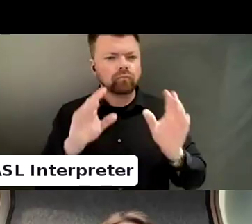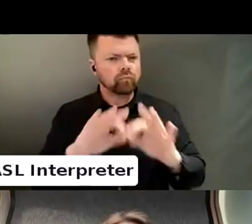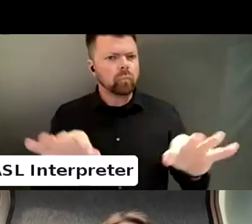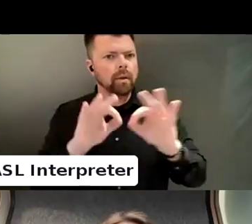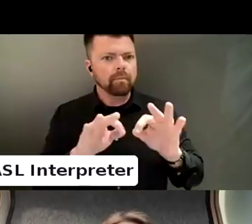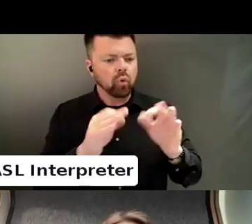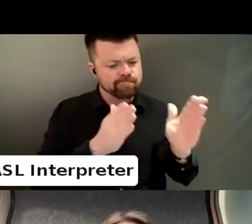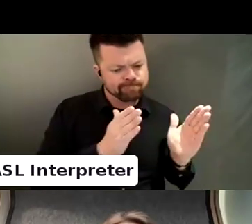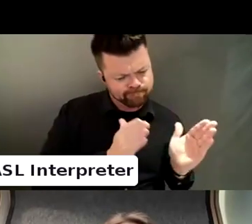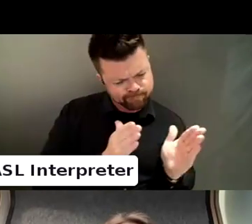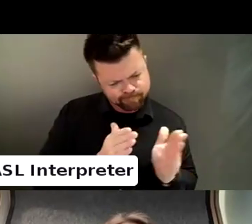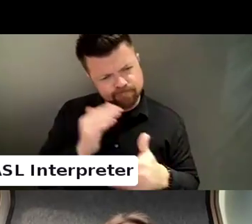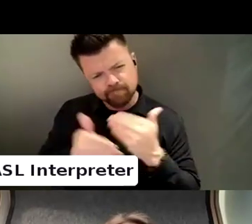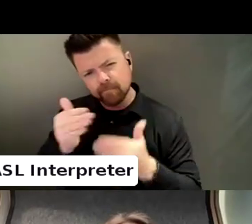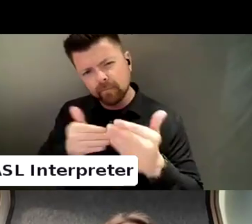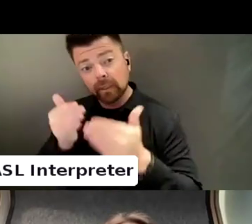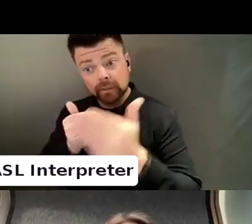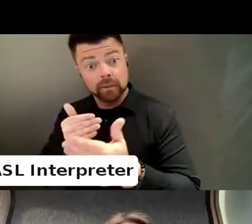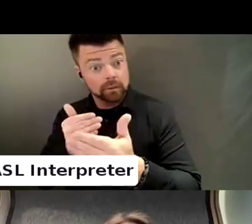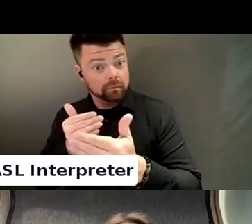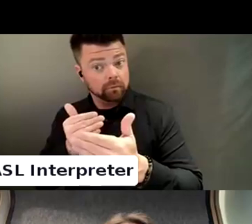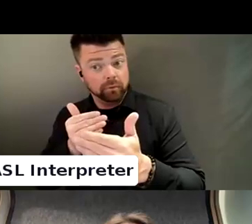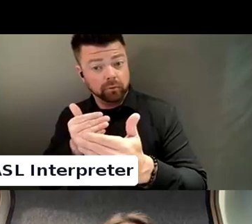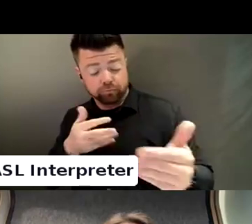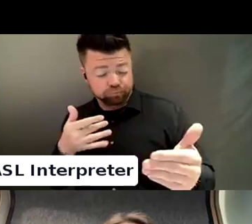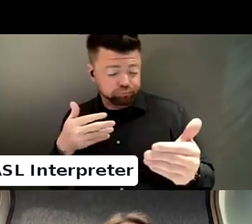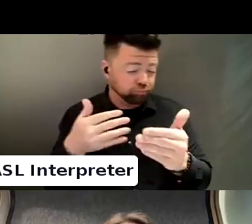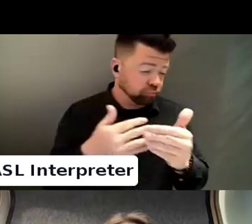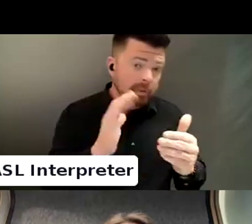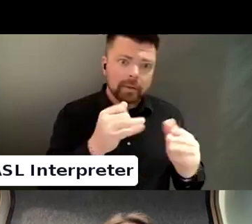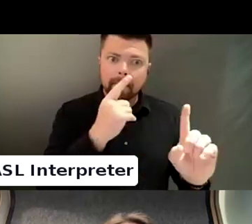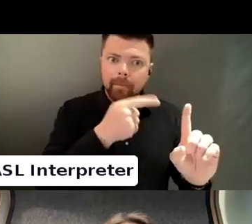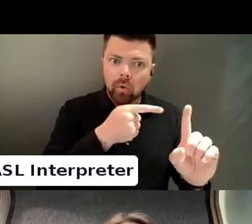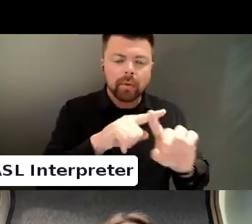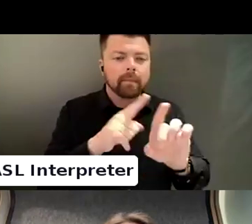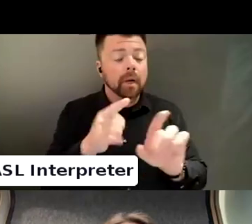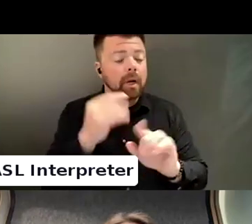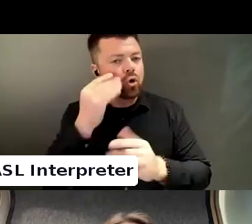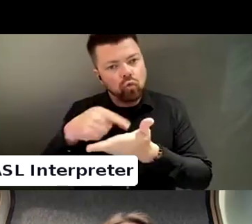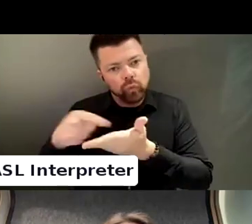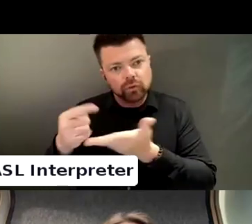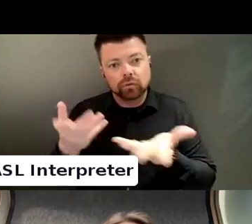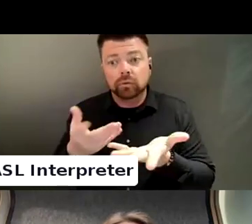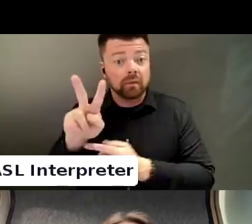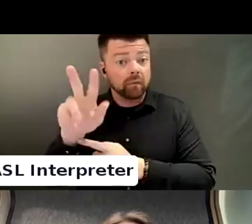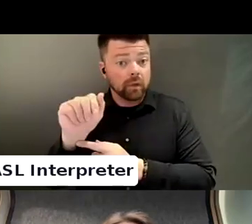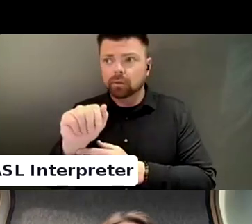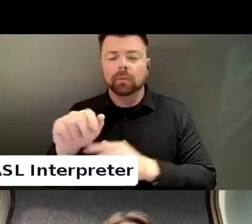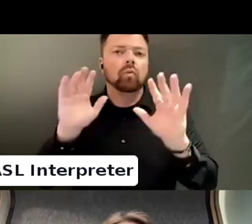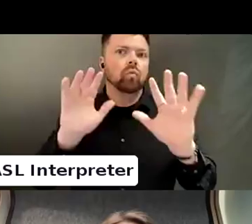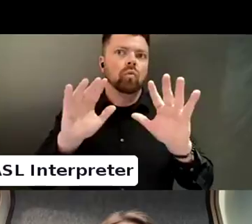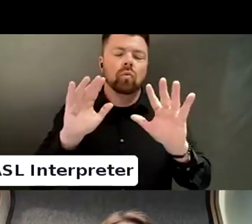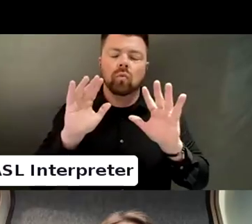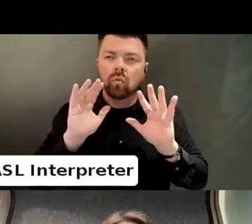getting there, but I do know that the research service at the VA has been outstanding in supporting